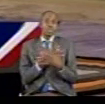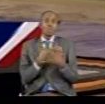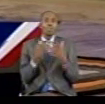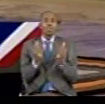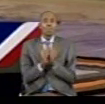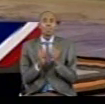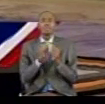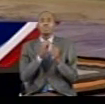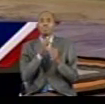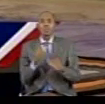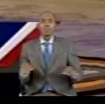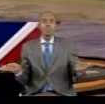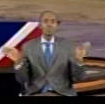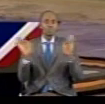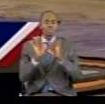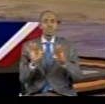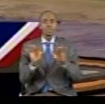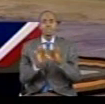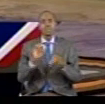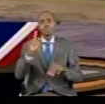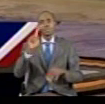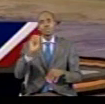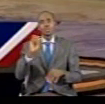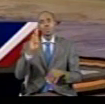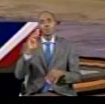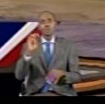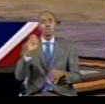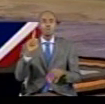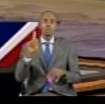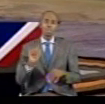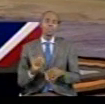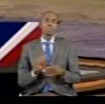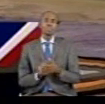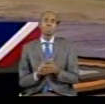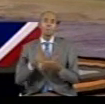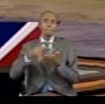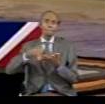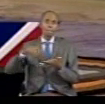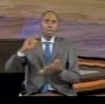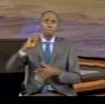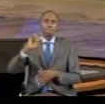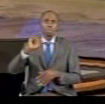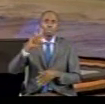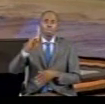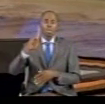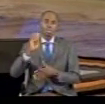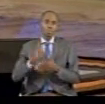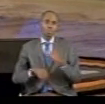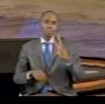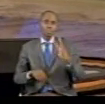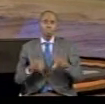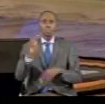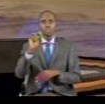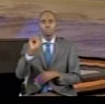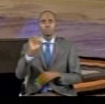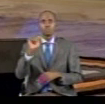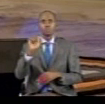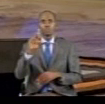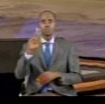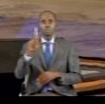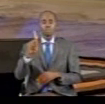Mark chapter 6. Mark chapter 6. I'm reading from verse